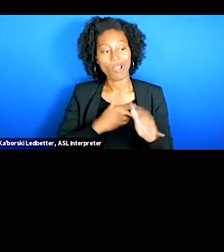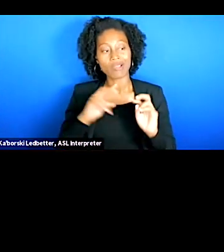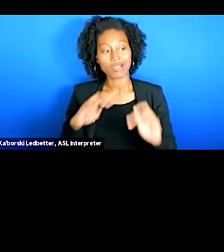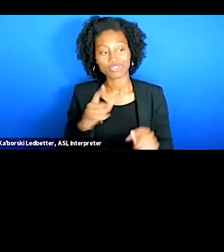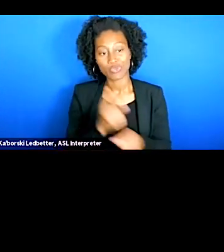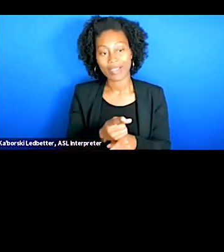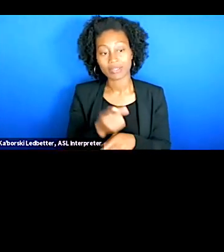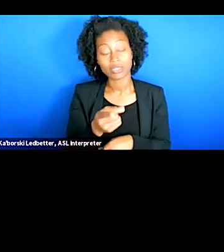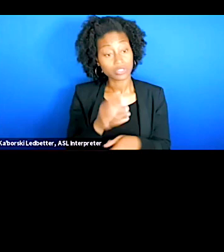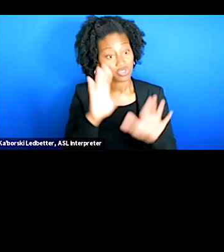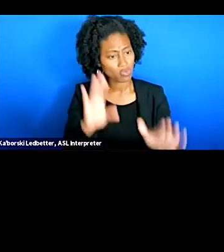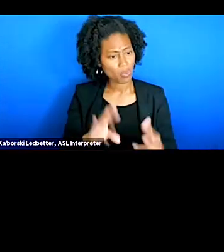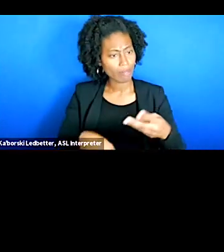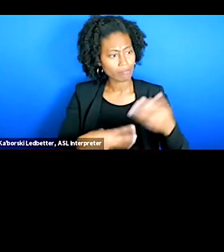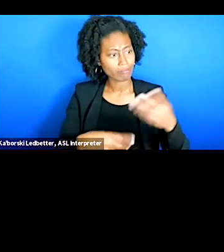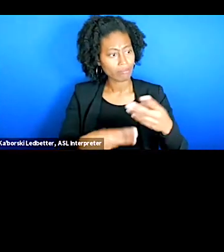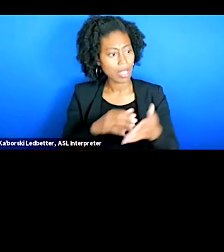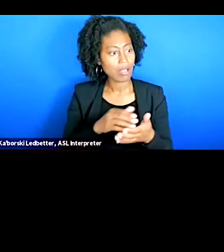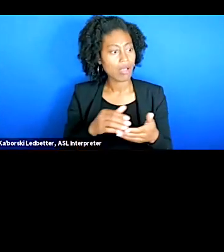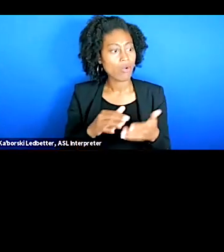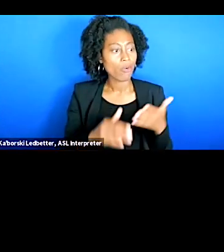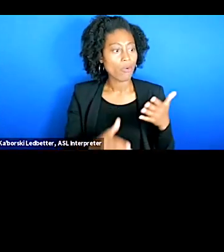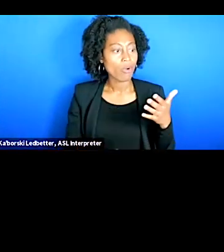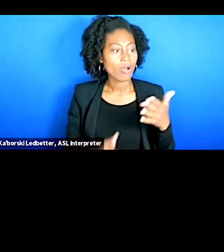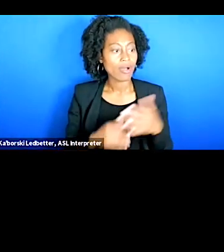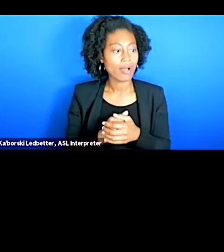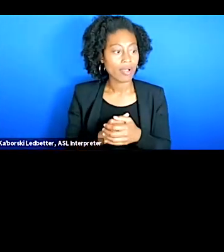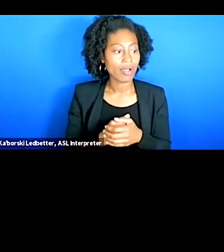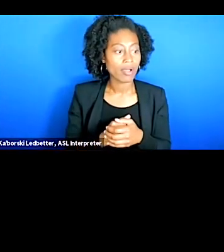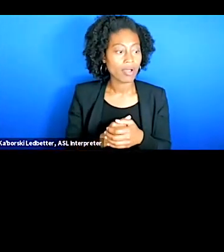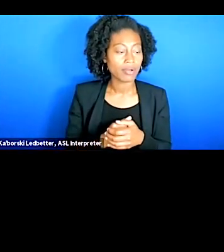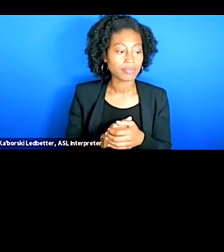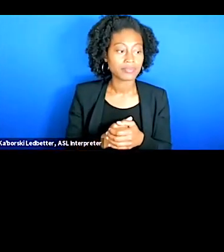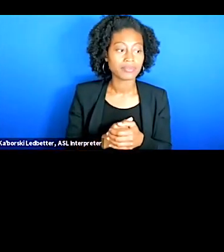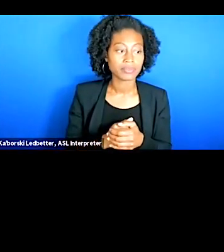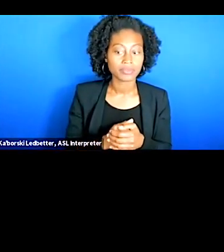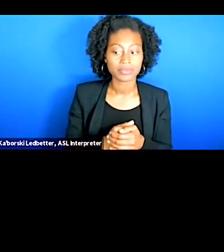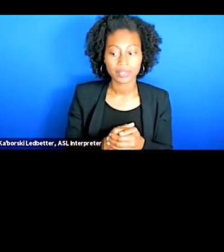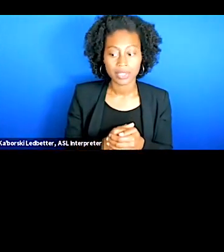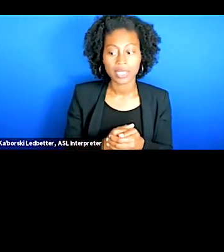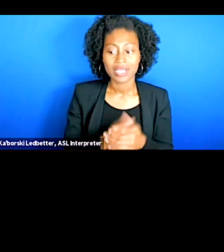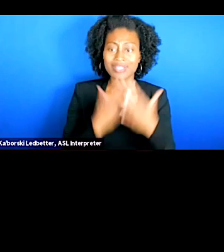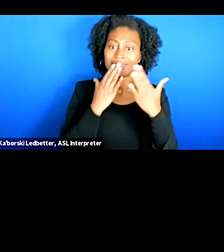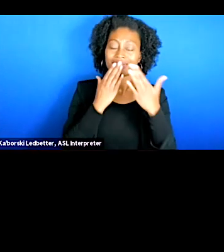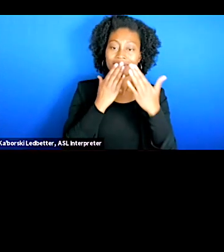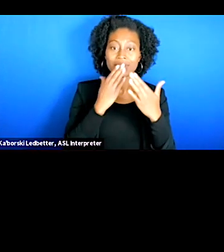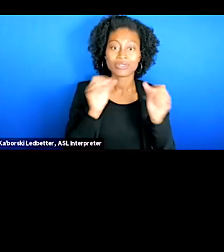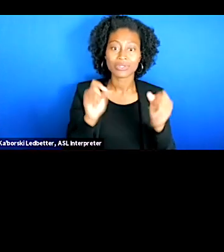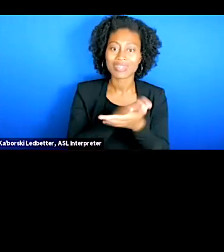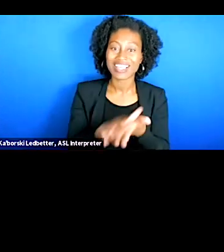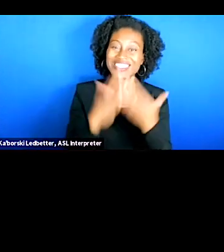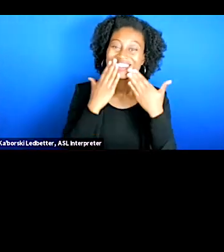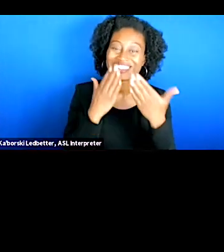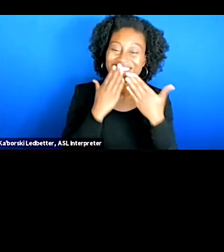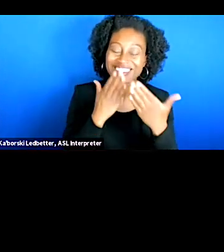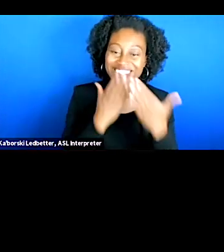So this is a great list. So thank you very much. These are really very insightful. And so thank you to our